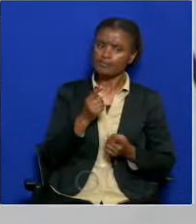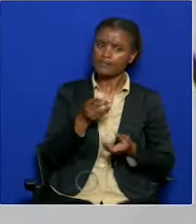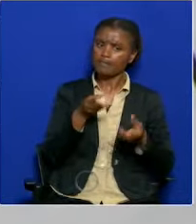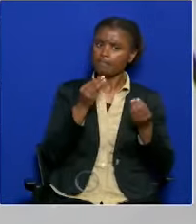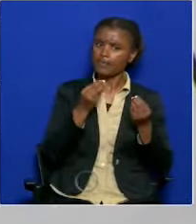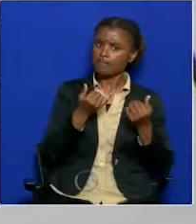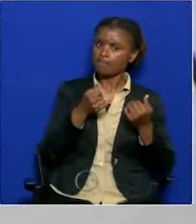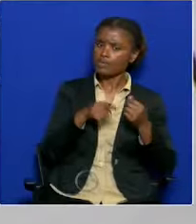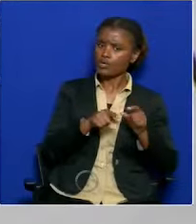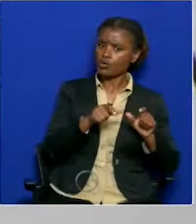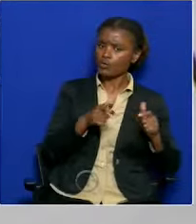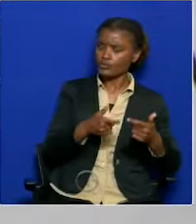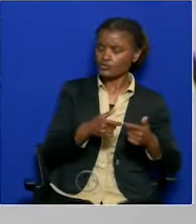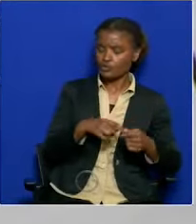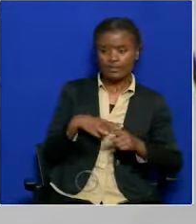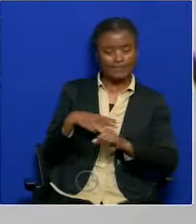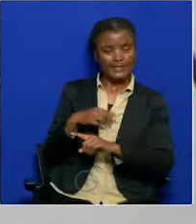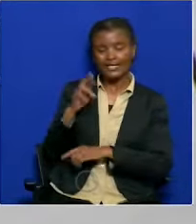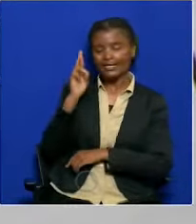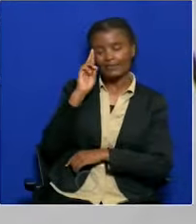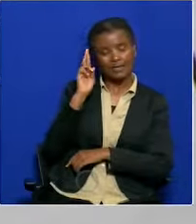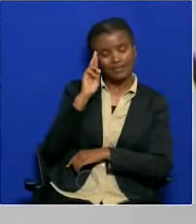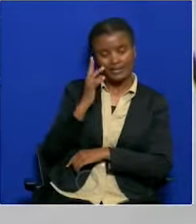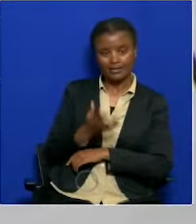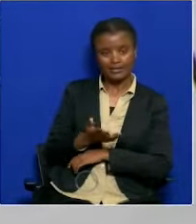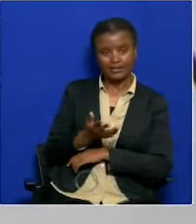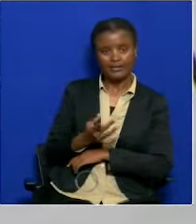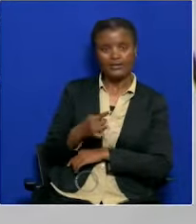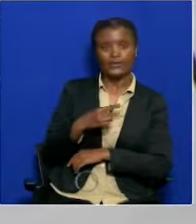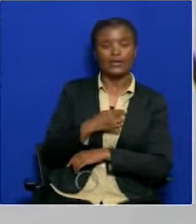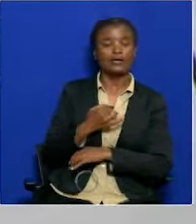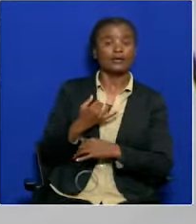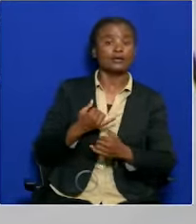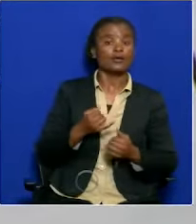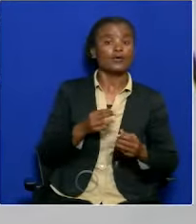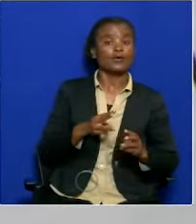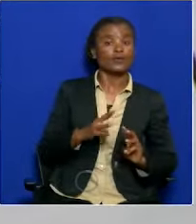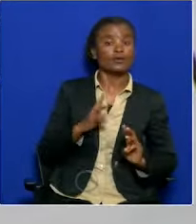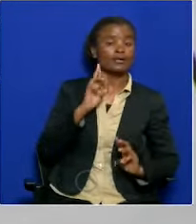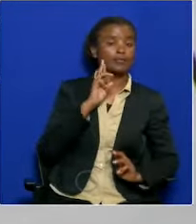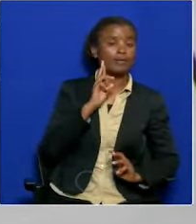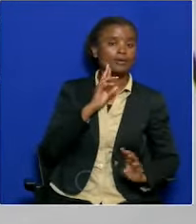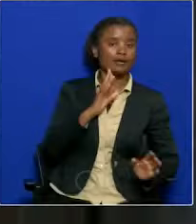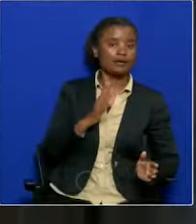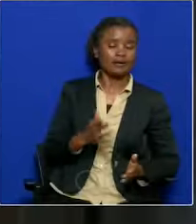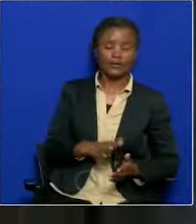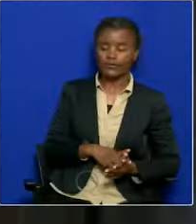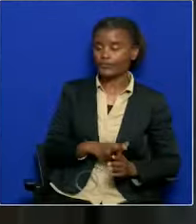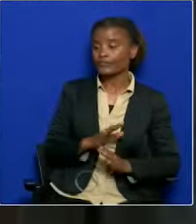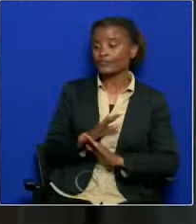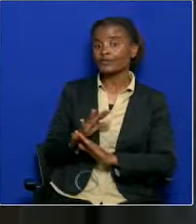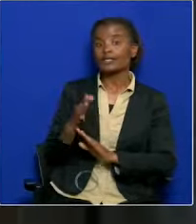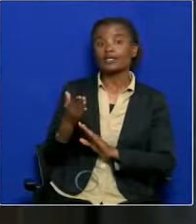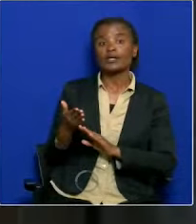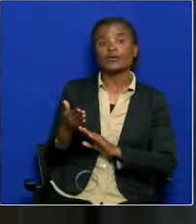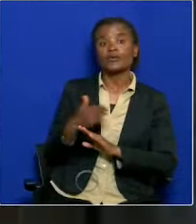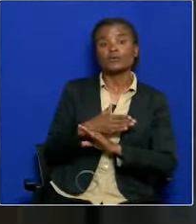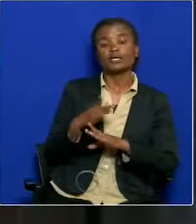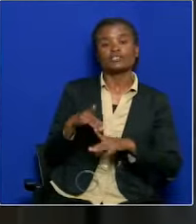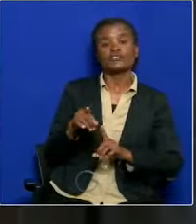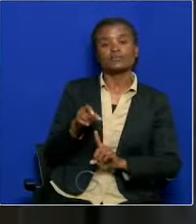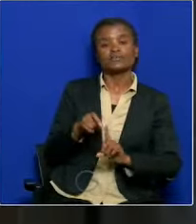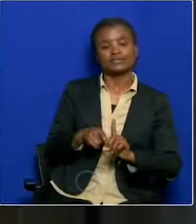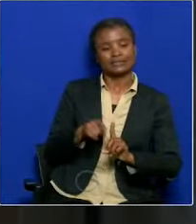I didn't remember. The only way I can remember was that. General, Chair has warned witnesses in this commission